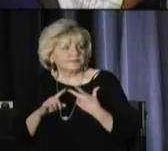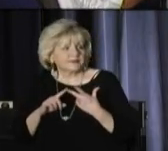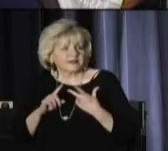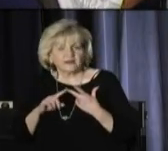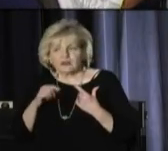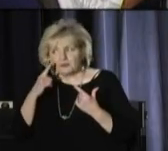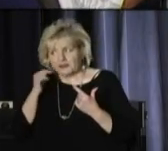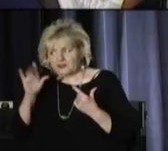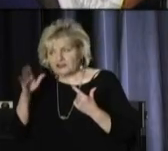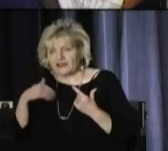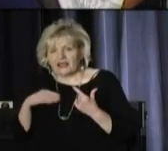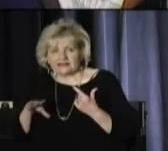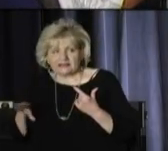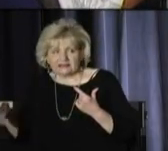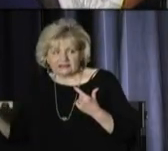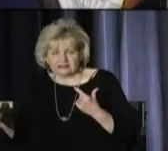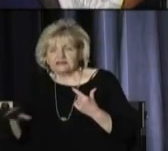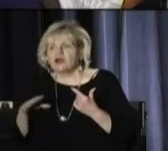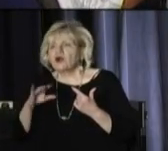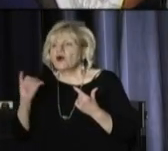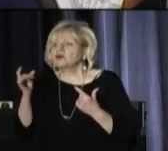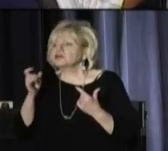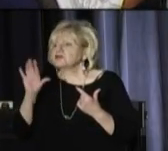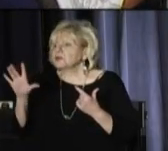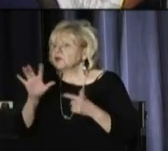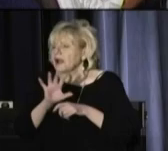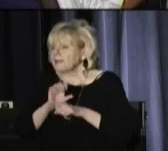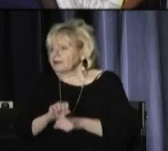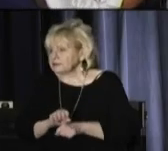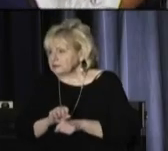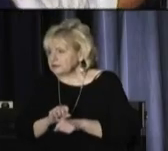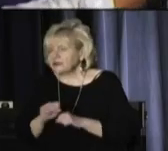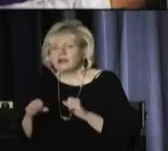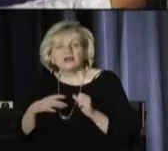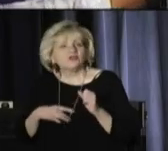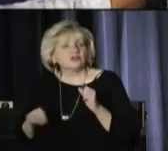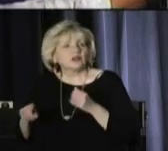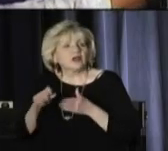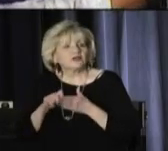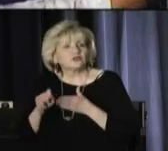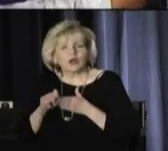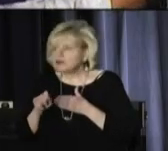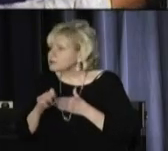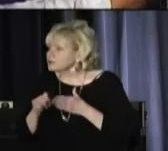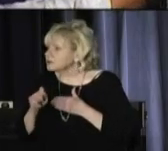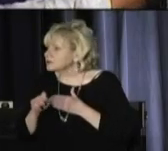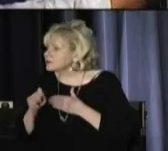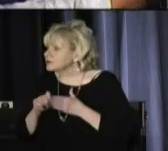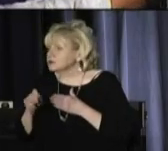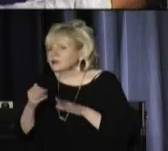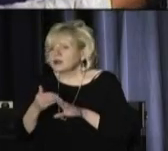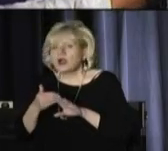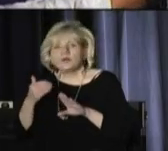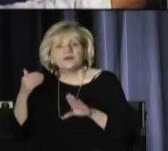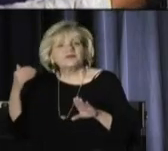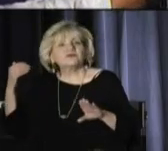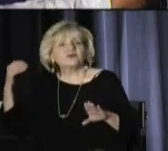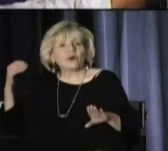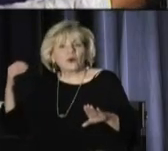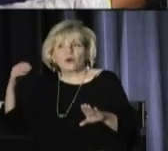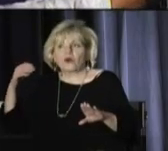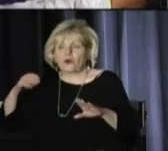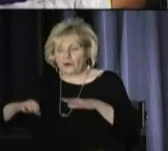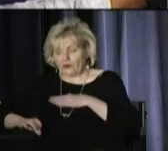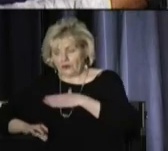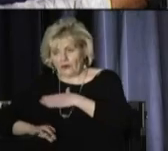she had kids, but then out of habit, she also liked to write when the sun, before the sun rose. That's